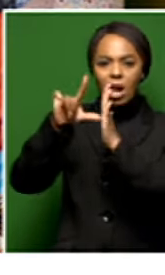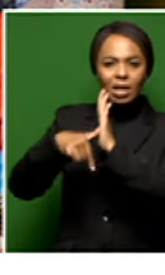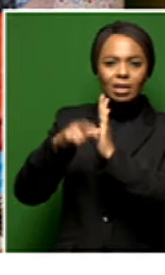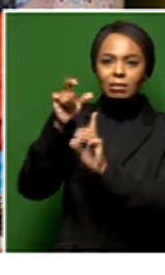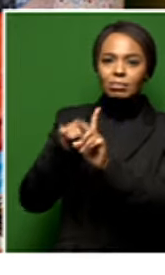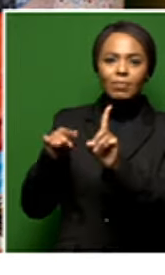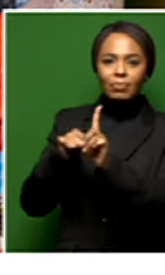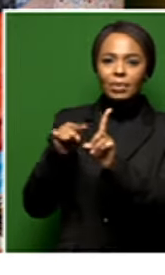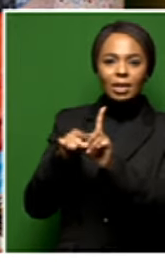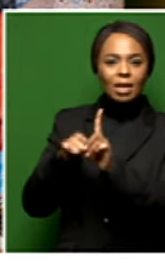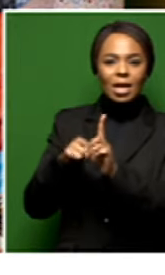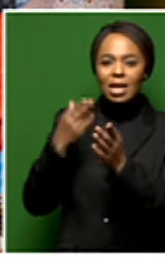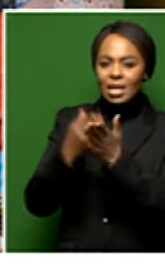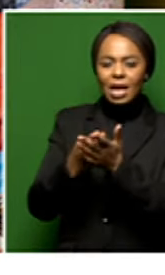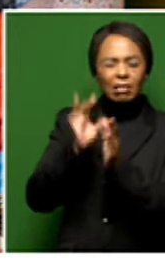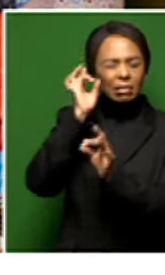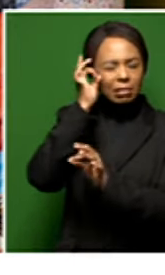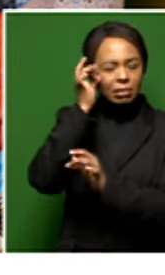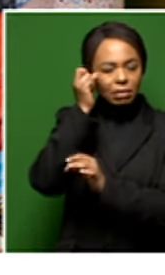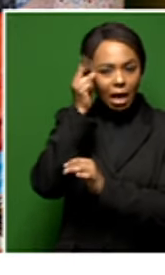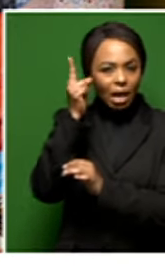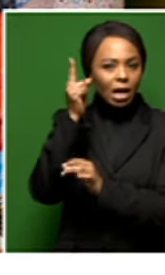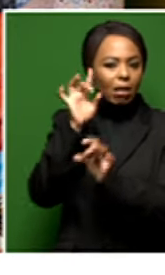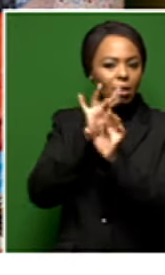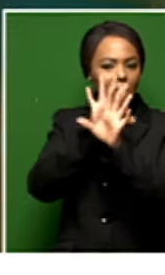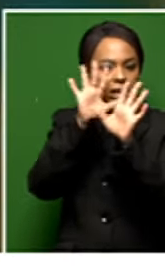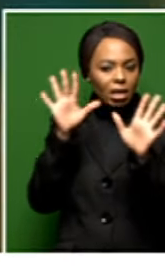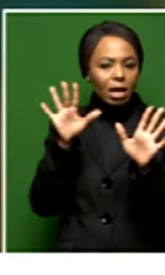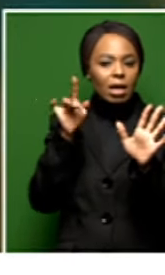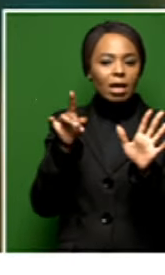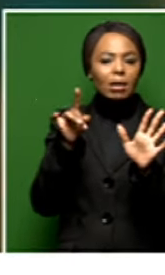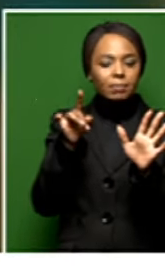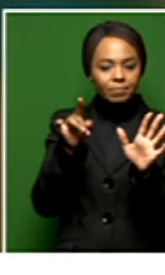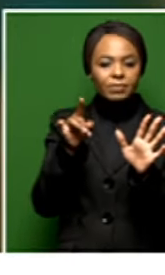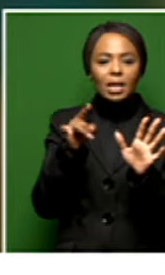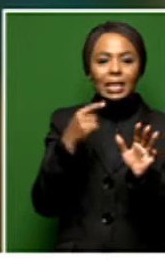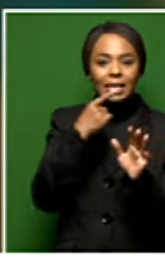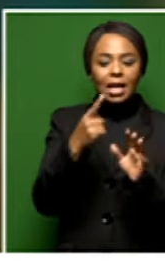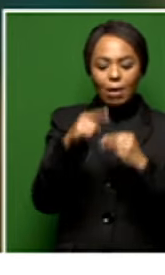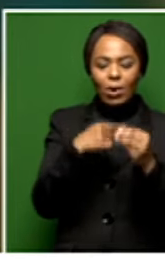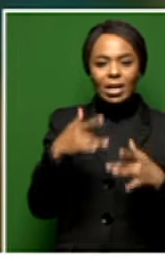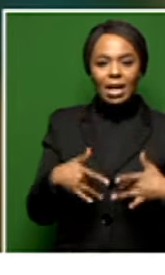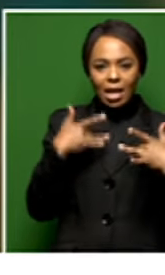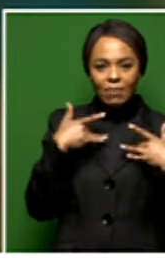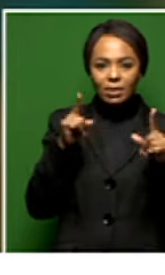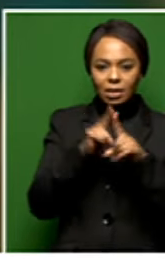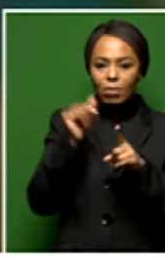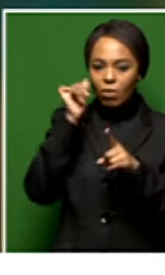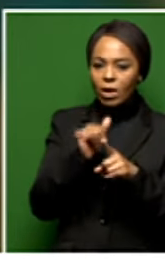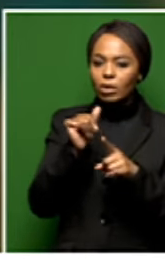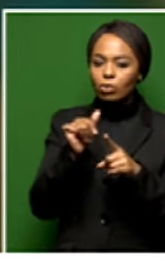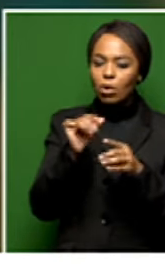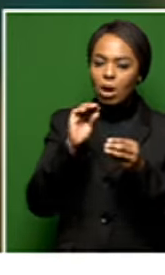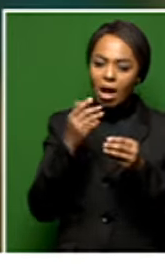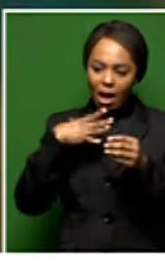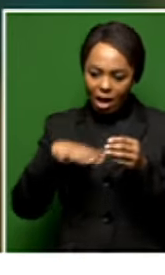the point, and it just speaks about what life is essentially about. Then you go upstairs, right? It's another story.